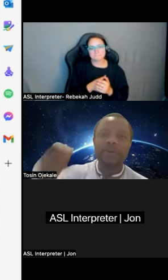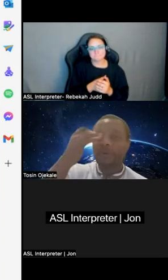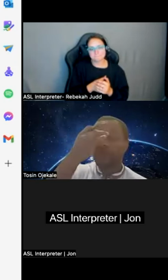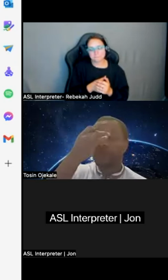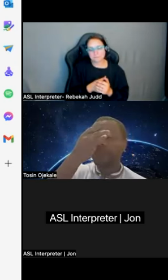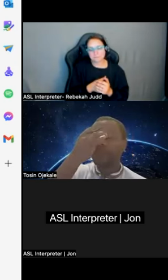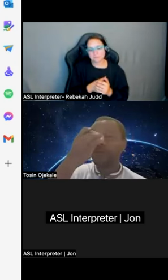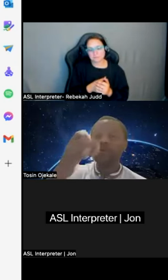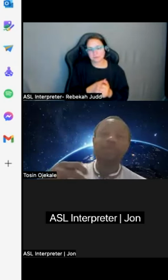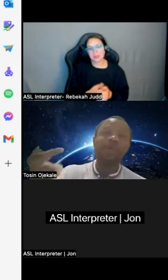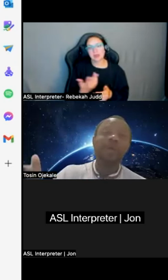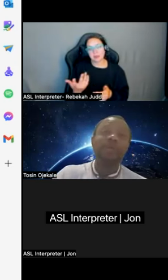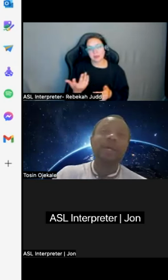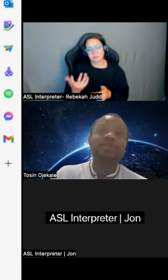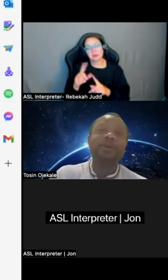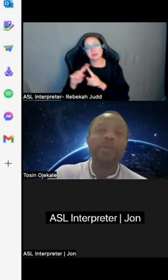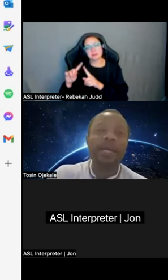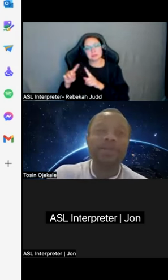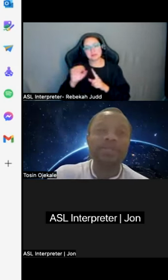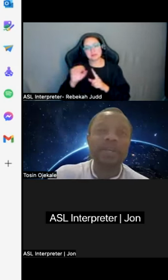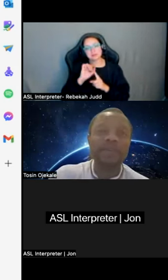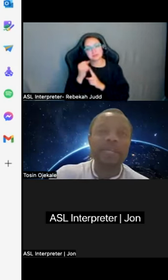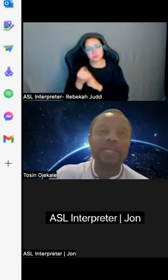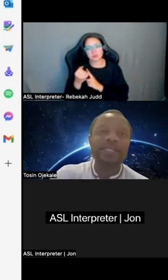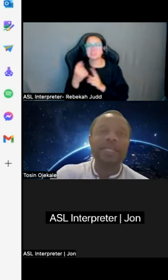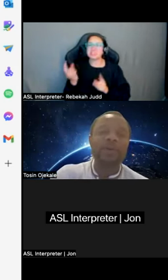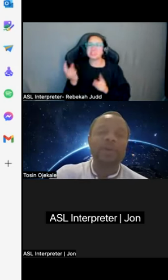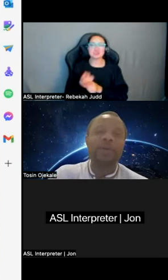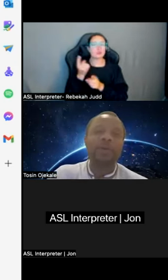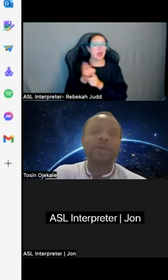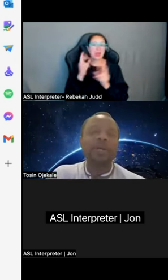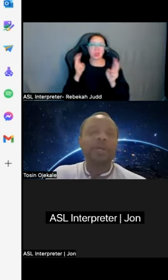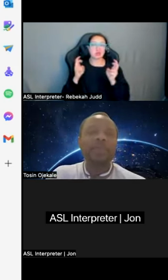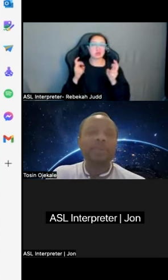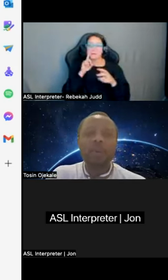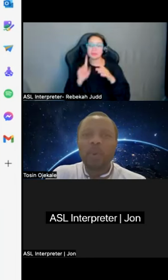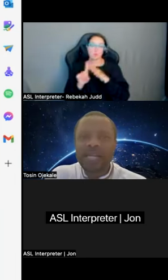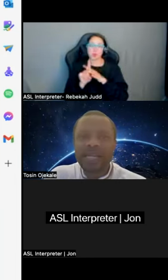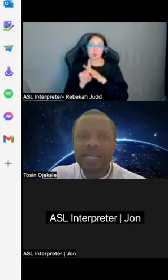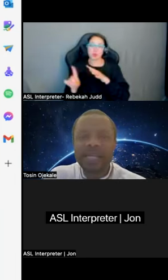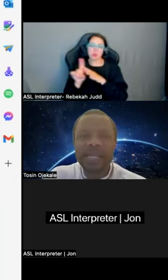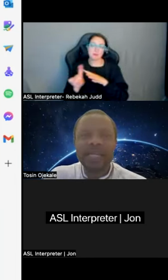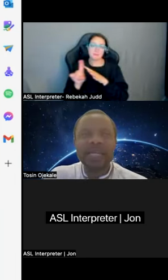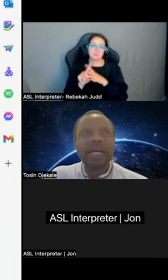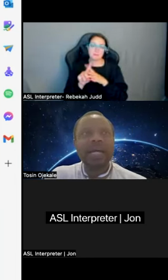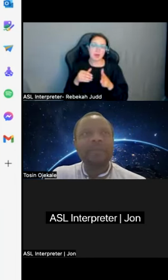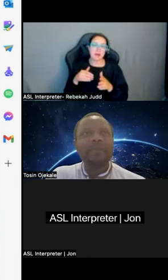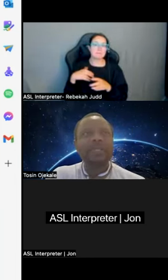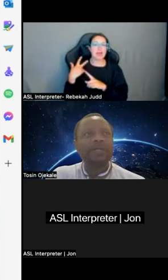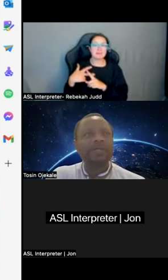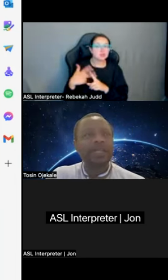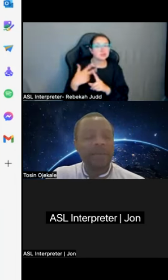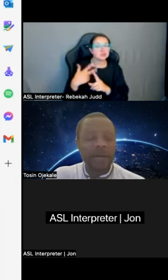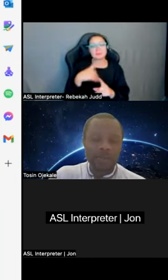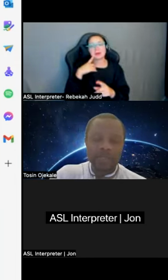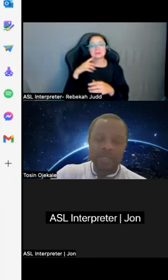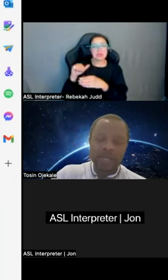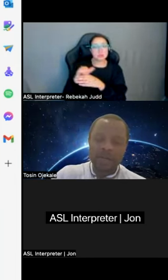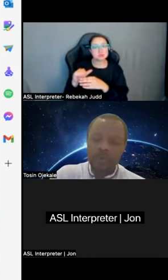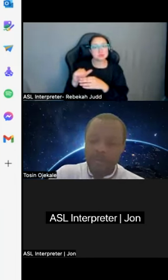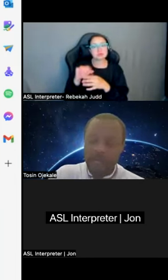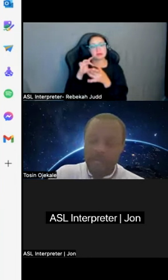scenario, so it's also a regular topic that you will definitely see coming up, maybe quarterly. There was a time I